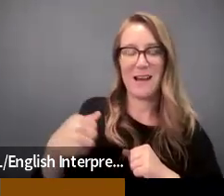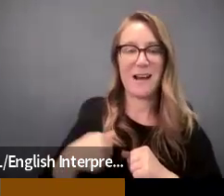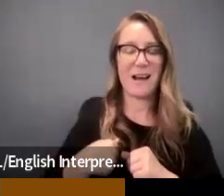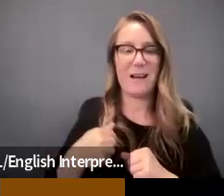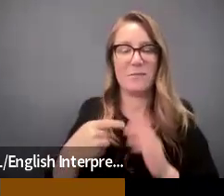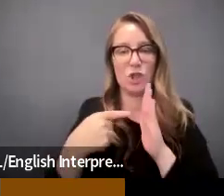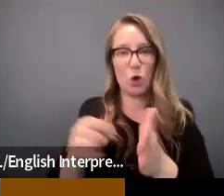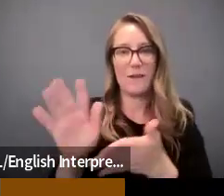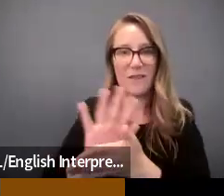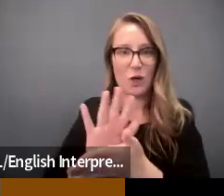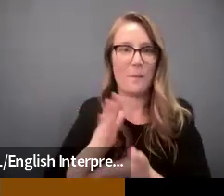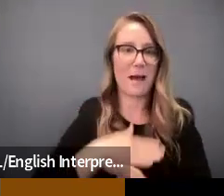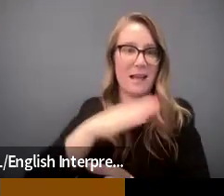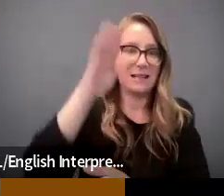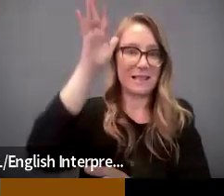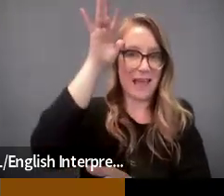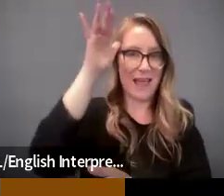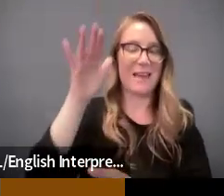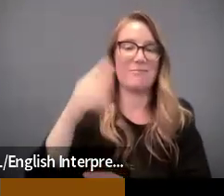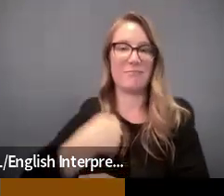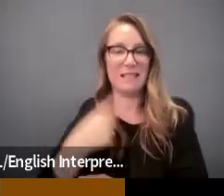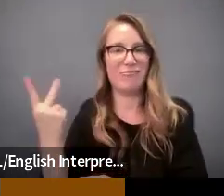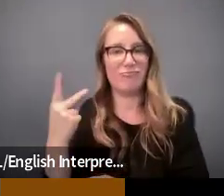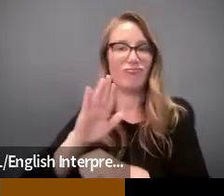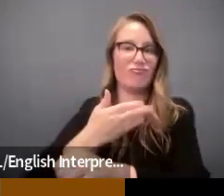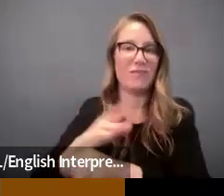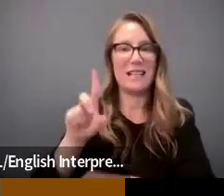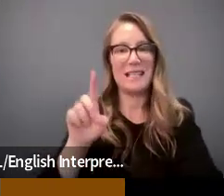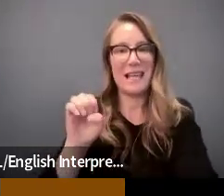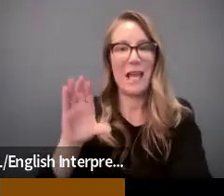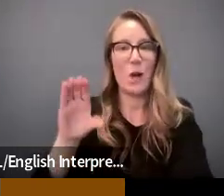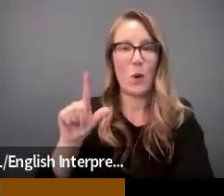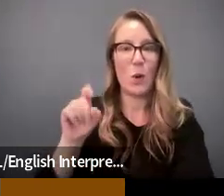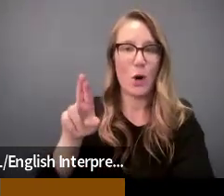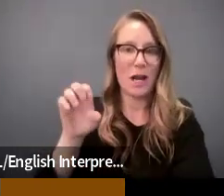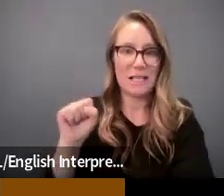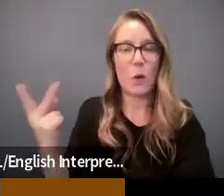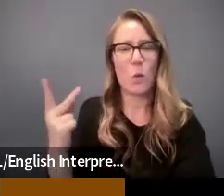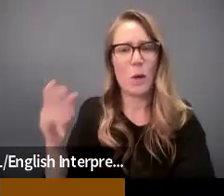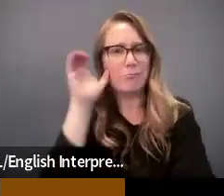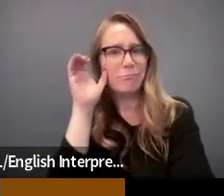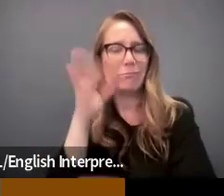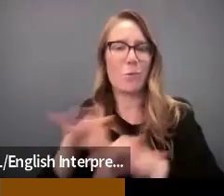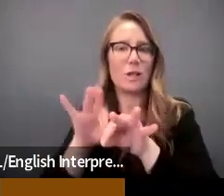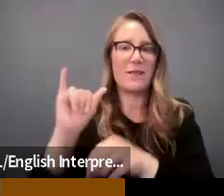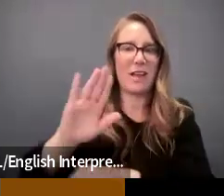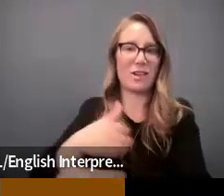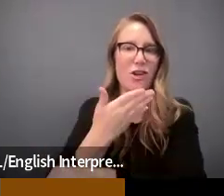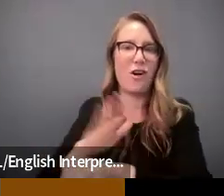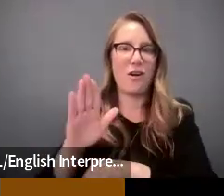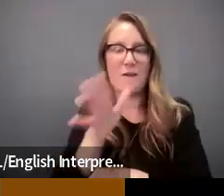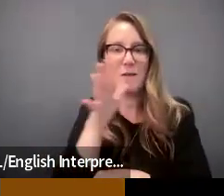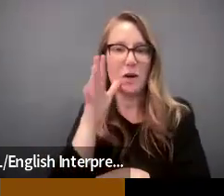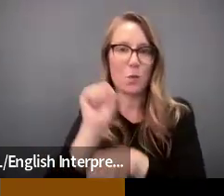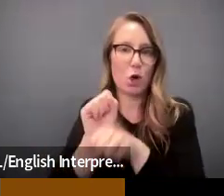We're showing a video of me and my dad singing de colores, and we heard from Herminia about the importance of that song in the farm worker